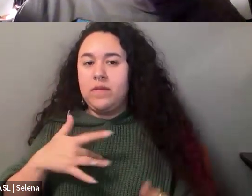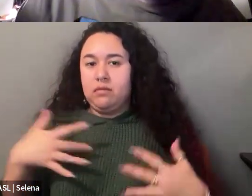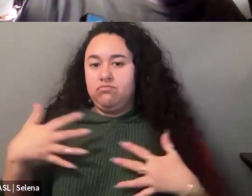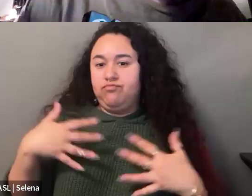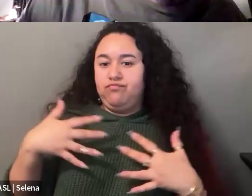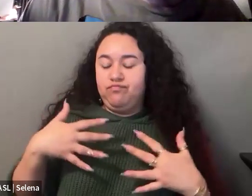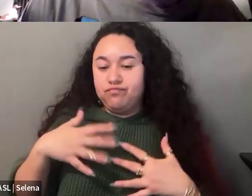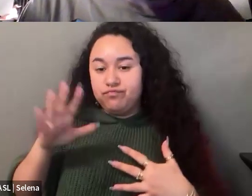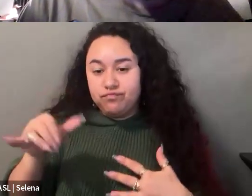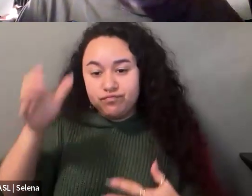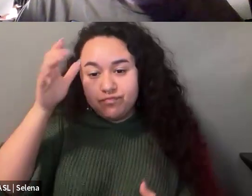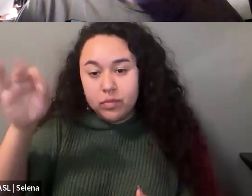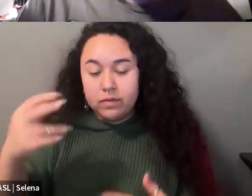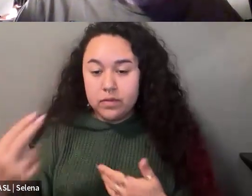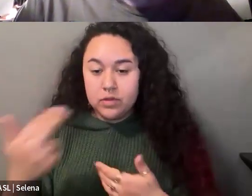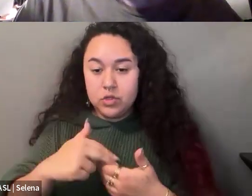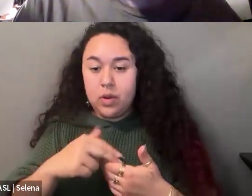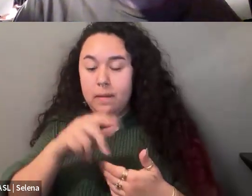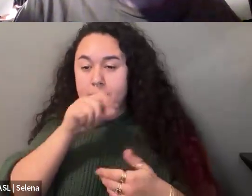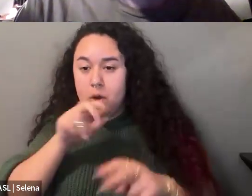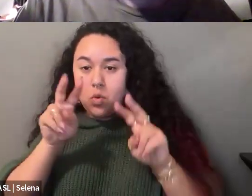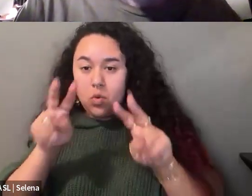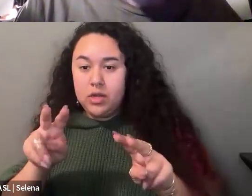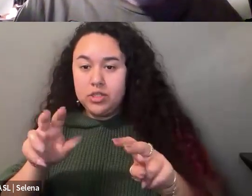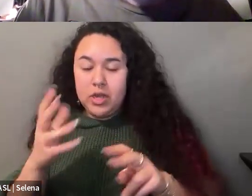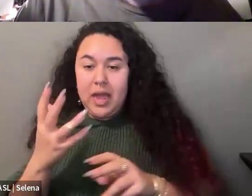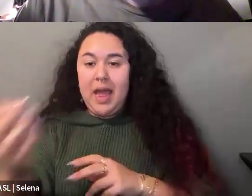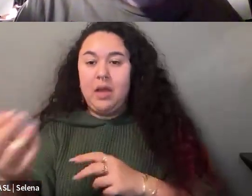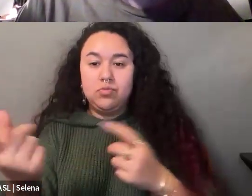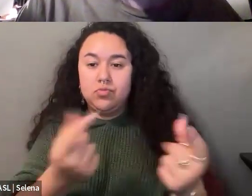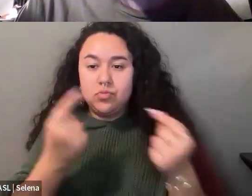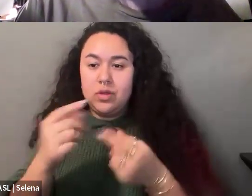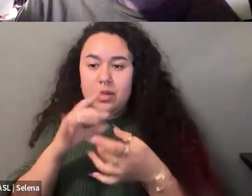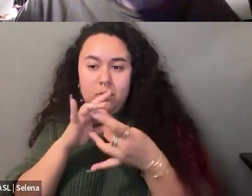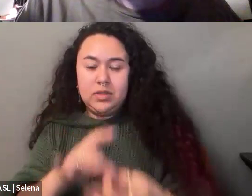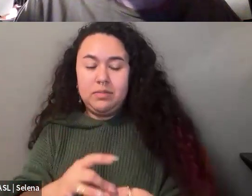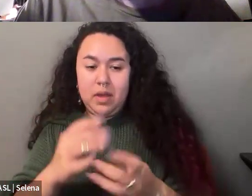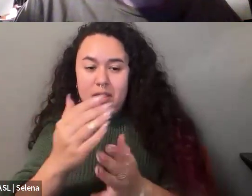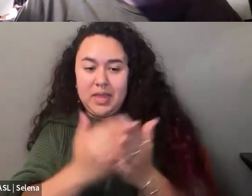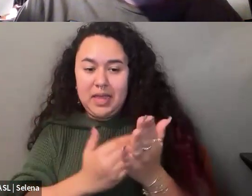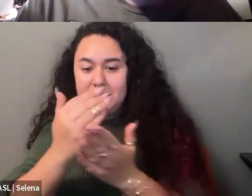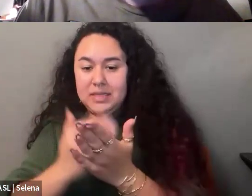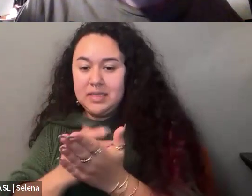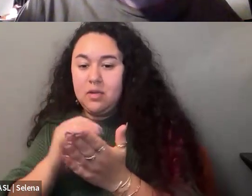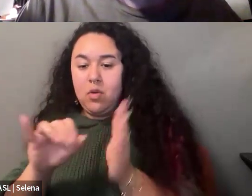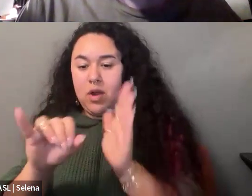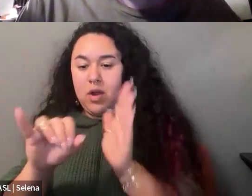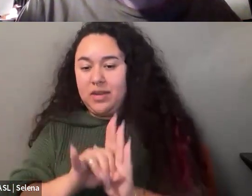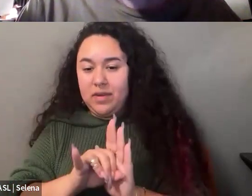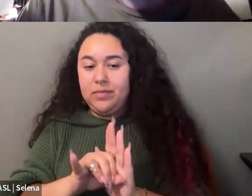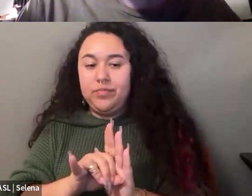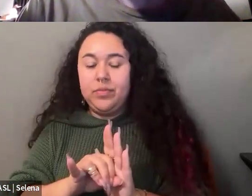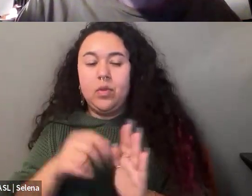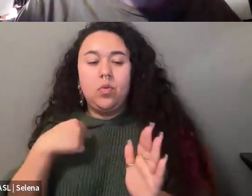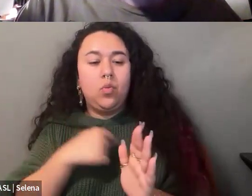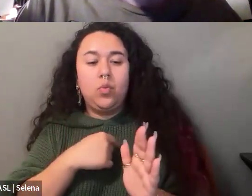intimidated by the concept of joining a birding outing that was about listing or about identifying.